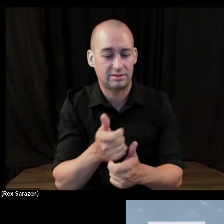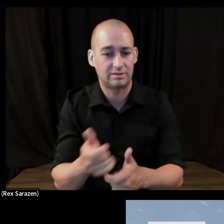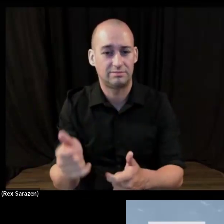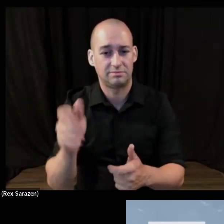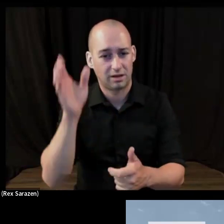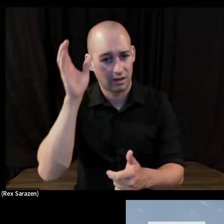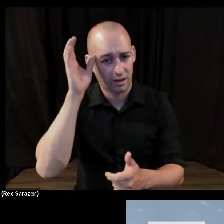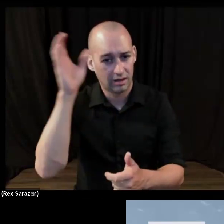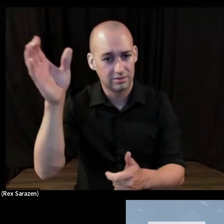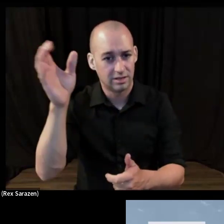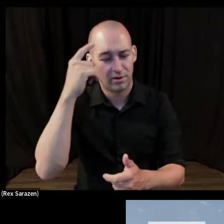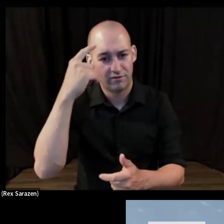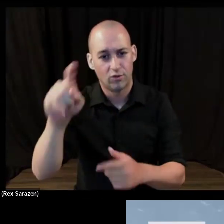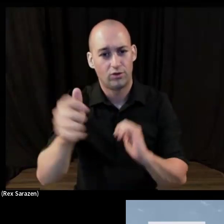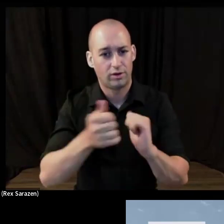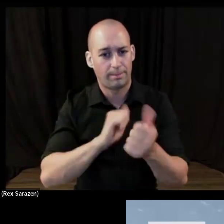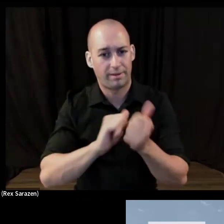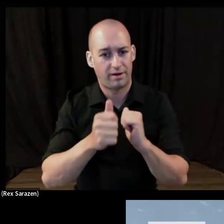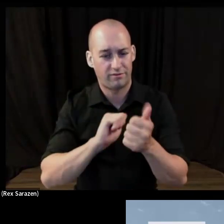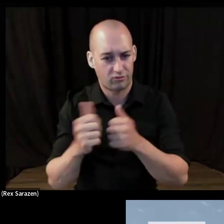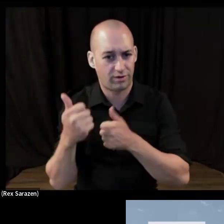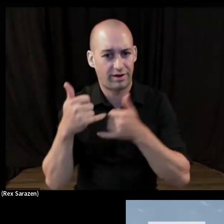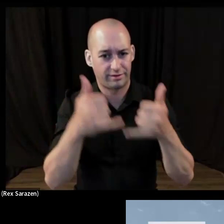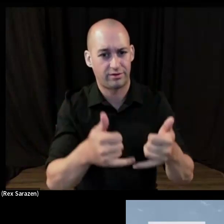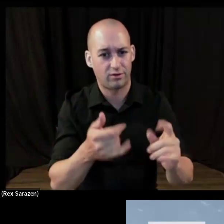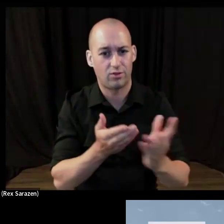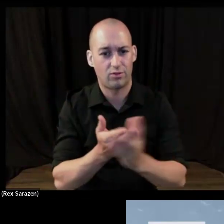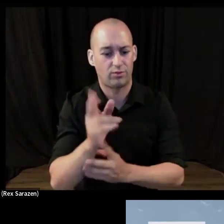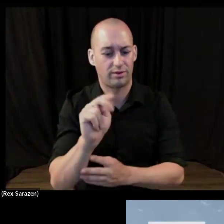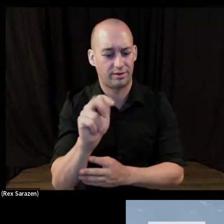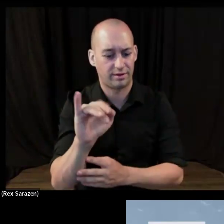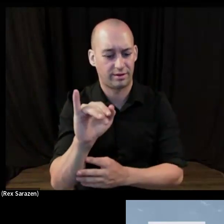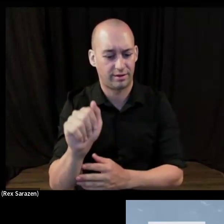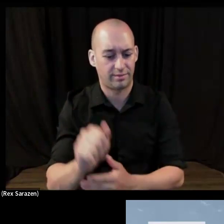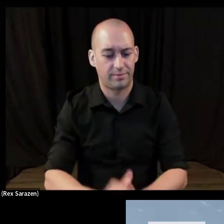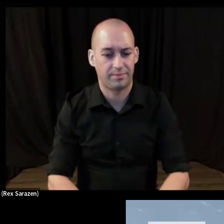concept for a competitive grant through the NTIA.